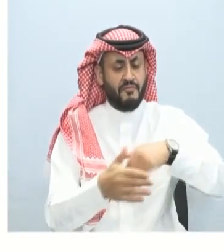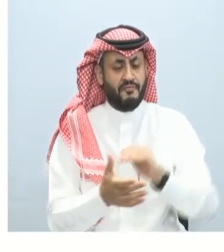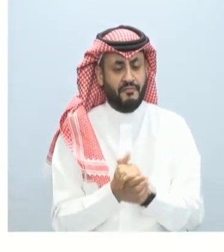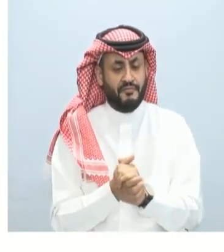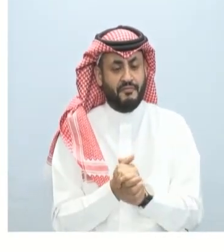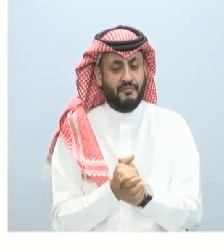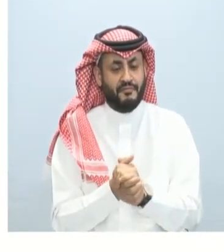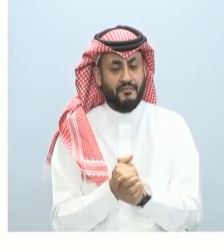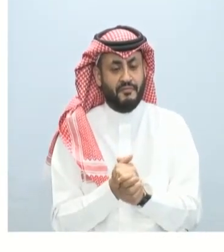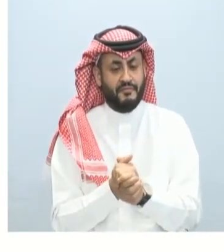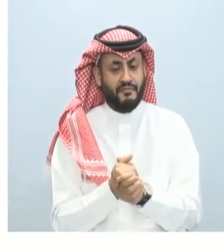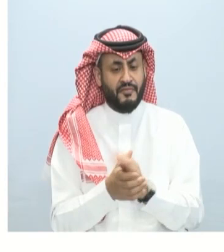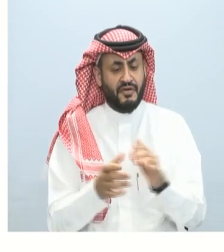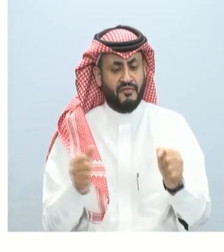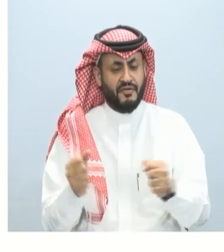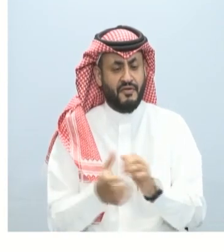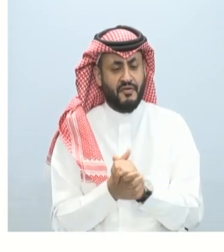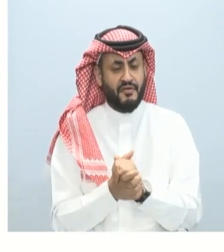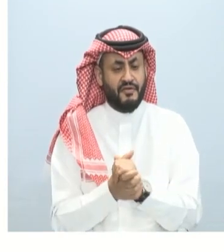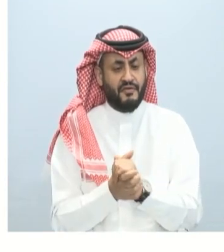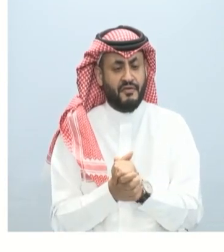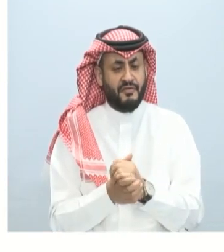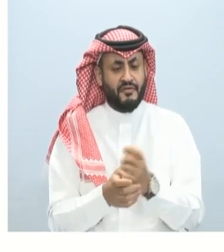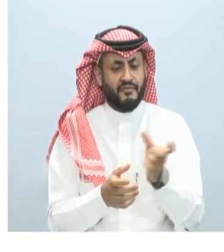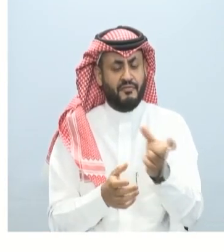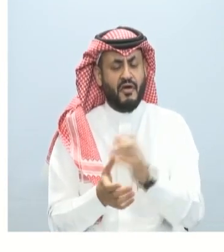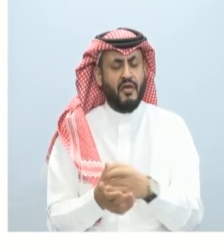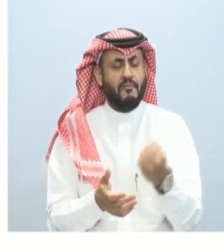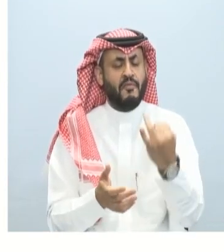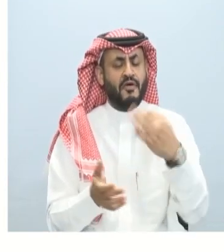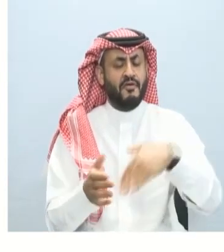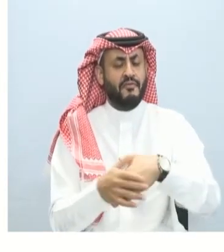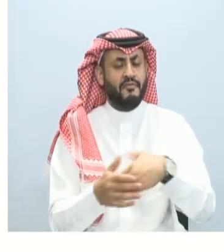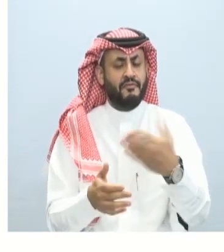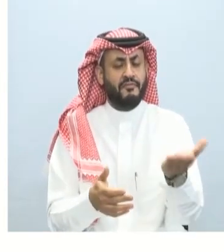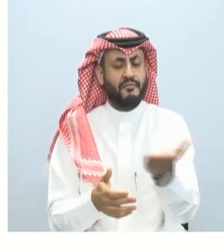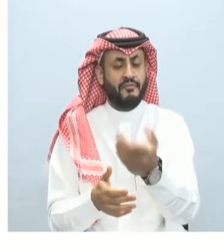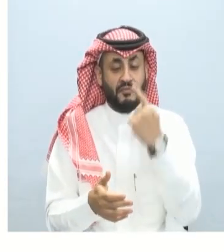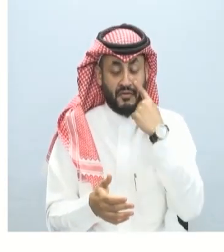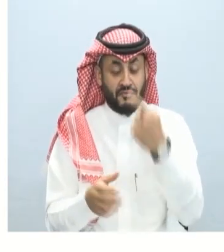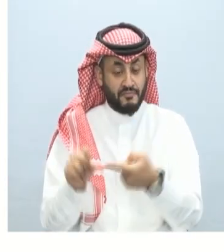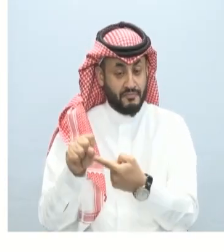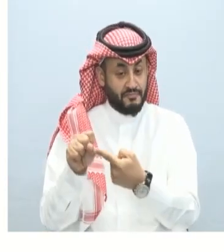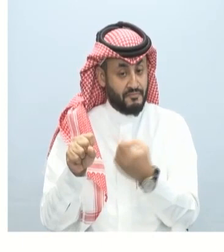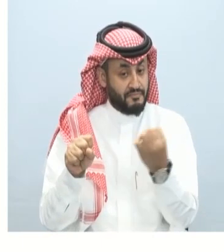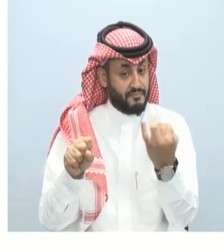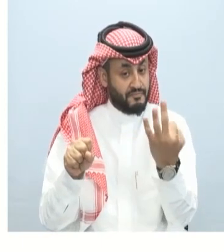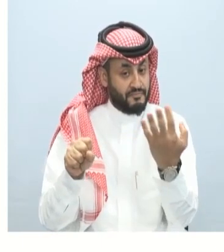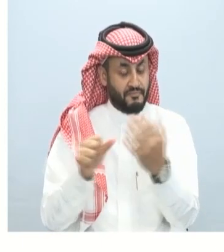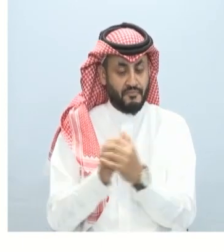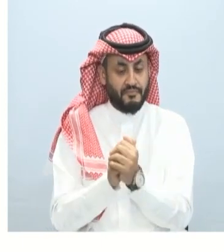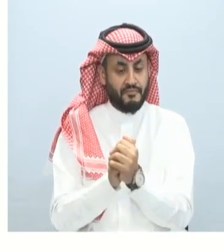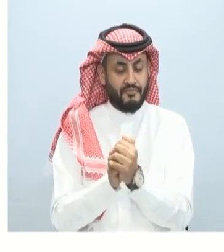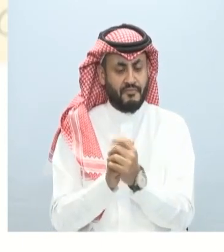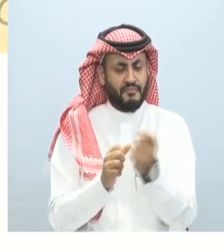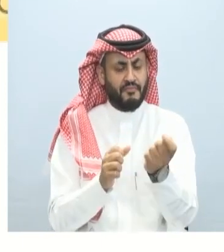football, track, gymnastics, and a handful of blank sports. Also, you can see that we have here plural,